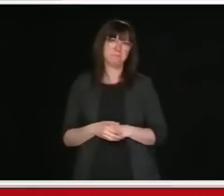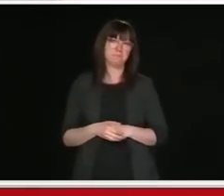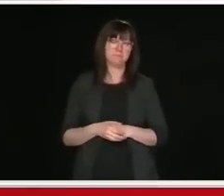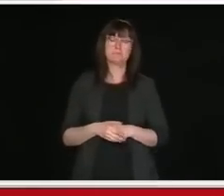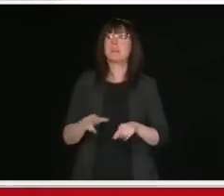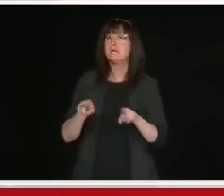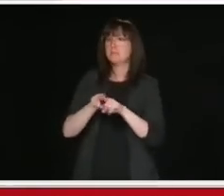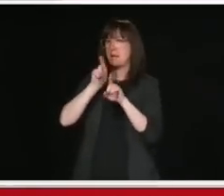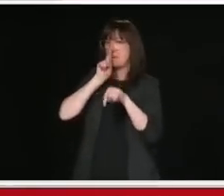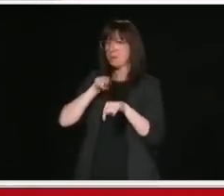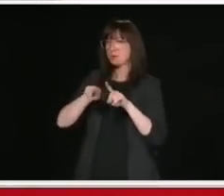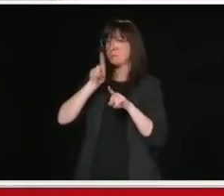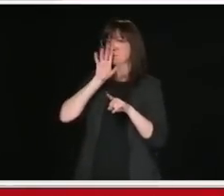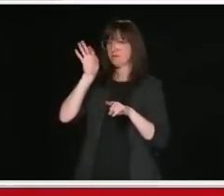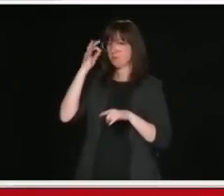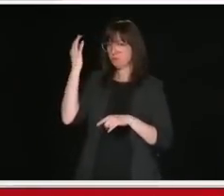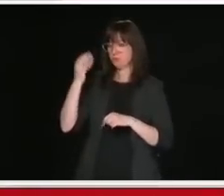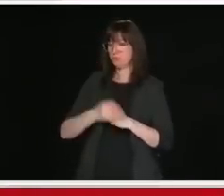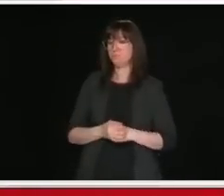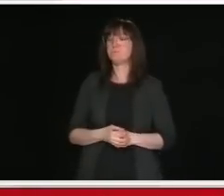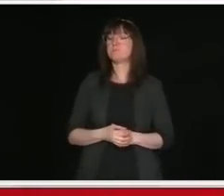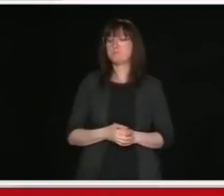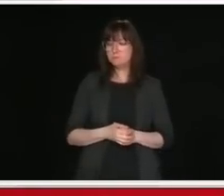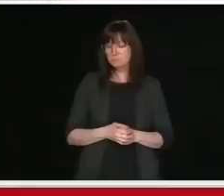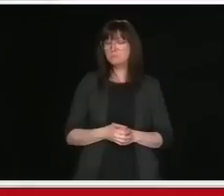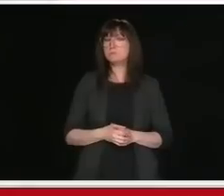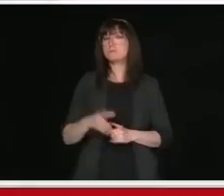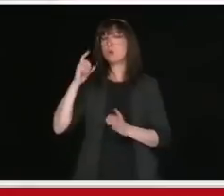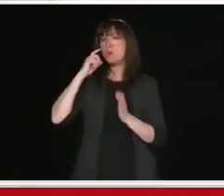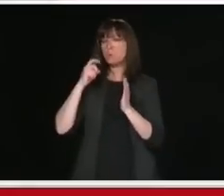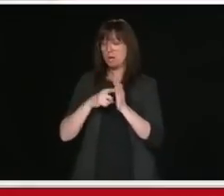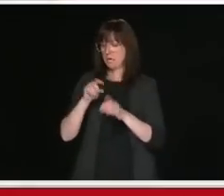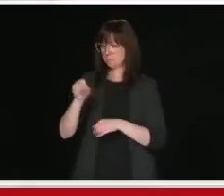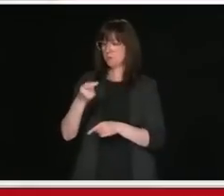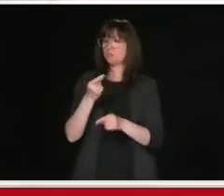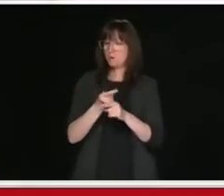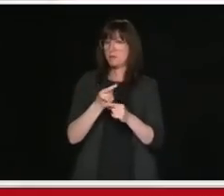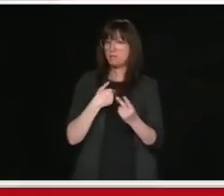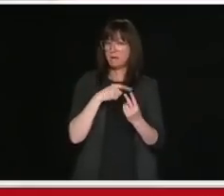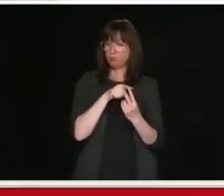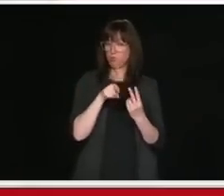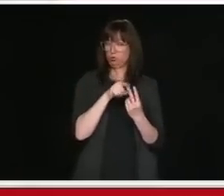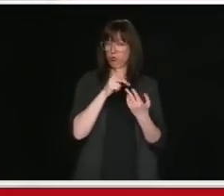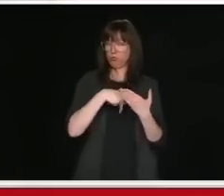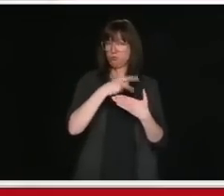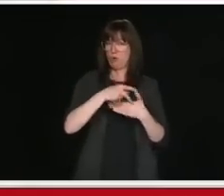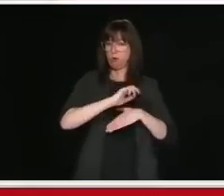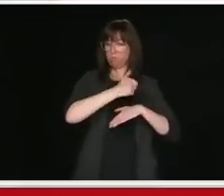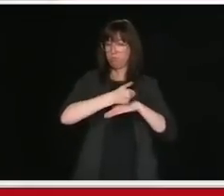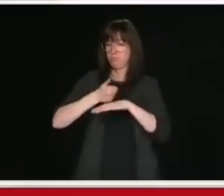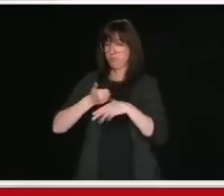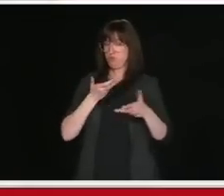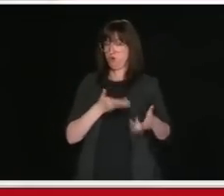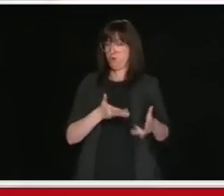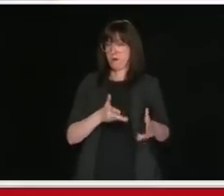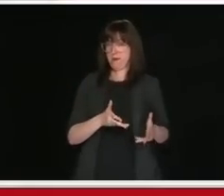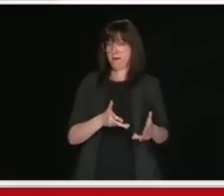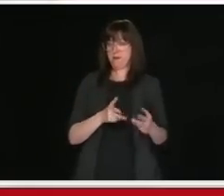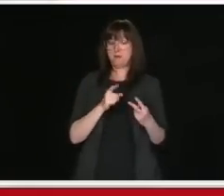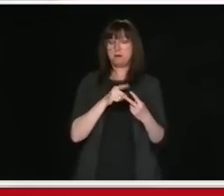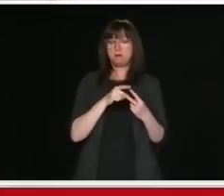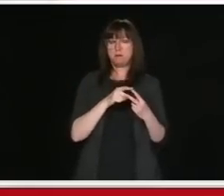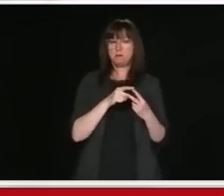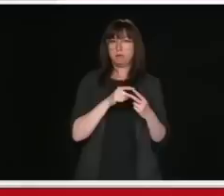We acknowledge that even with the unprecedented measures that we put in place with the Canadian Emergency Benefit